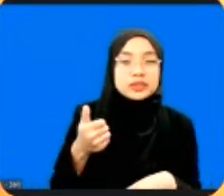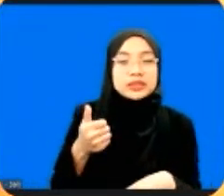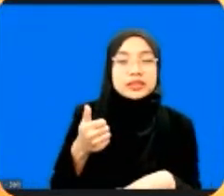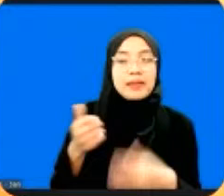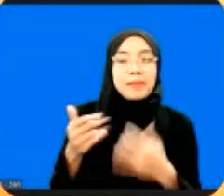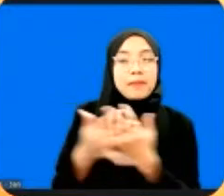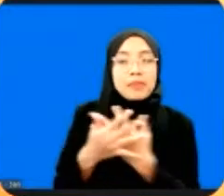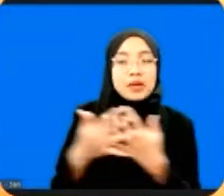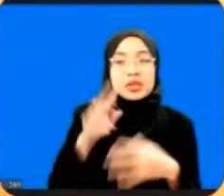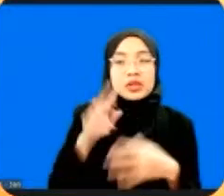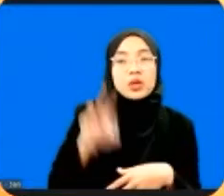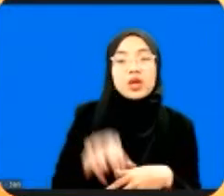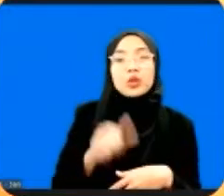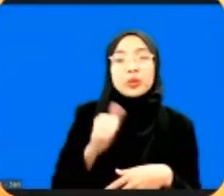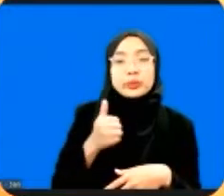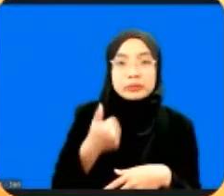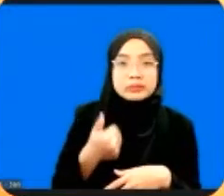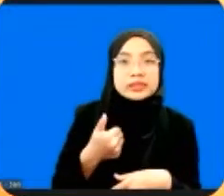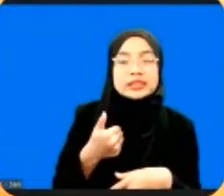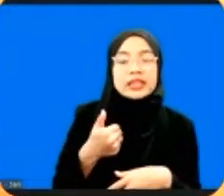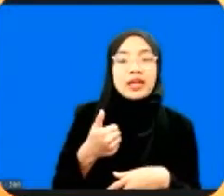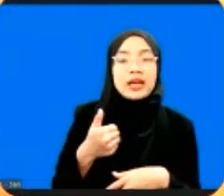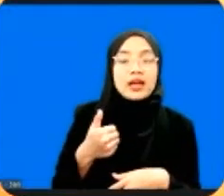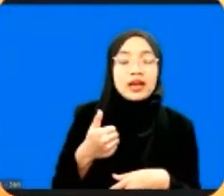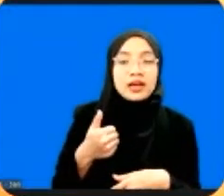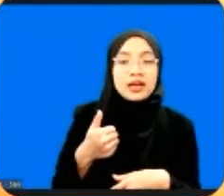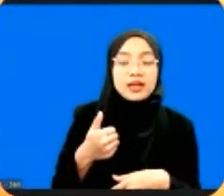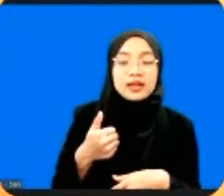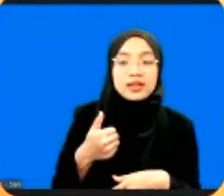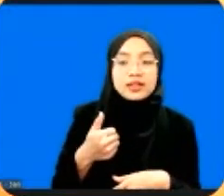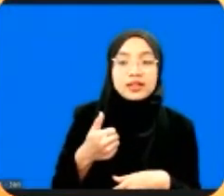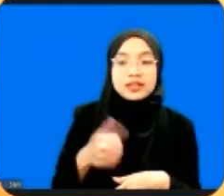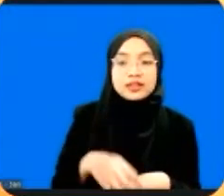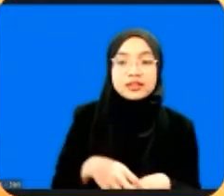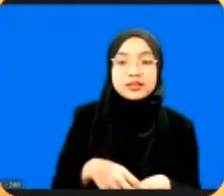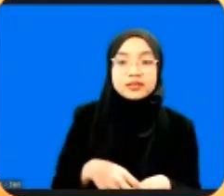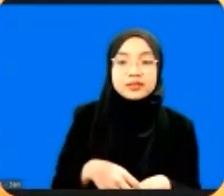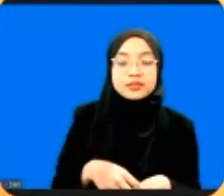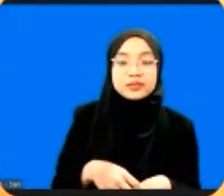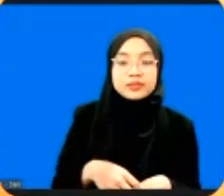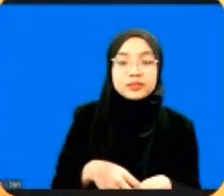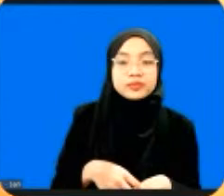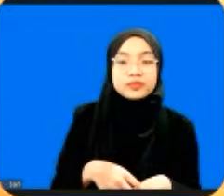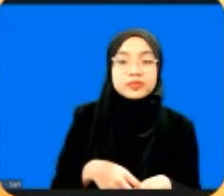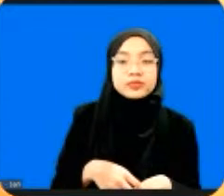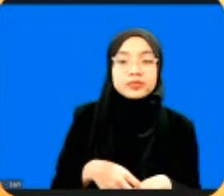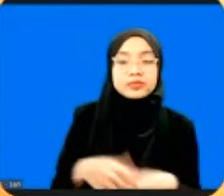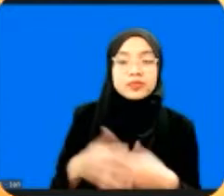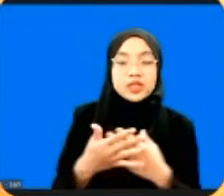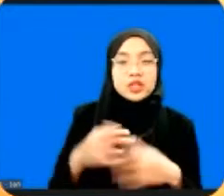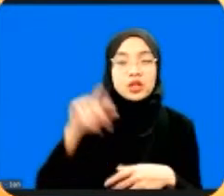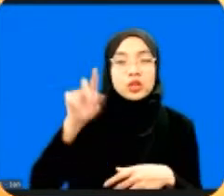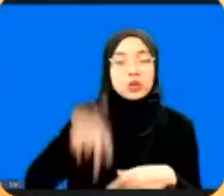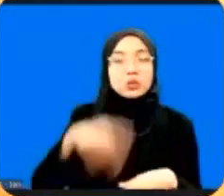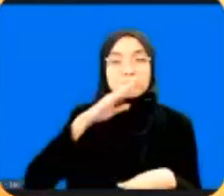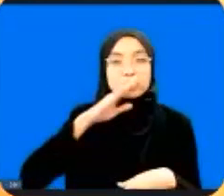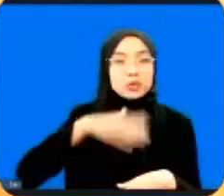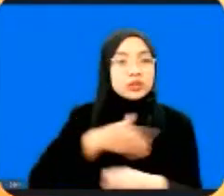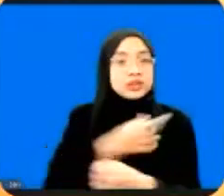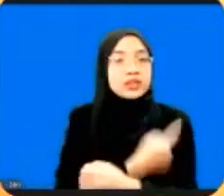come through. Somebody talked about, cracking down on private chats. People should be allowed to share, even